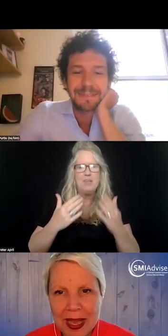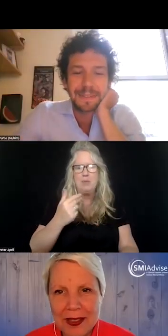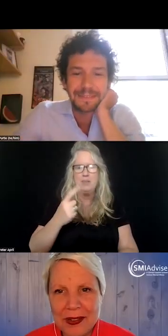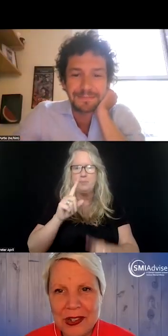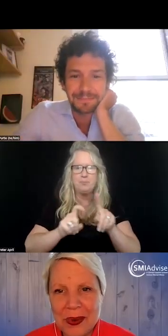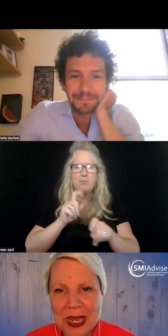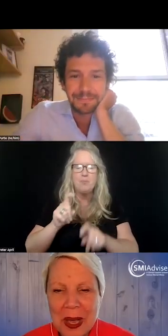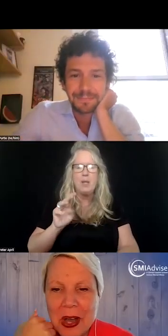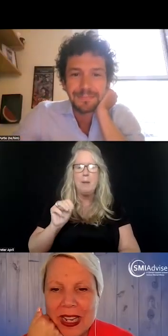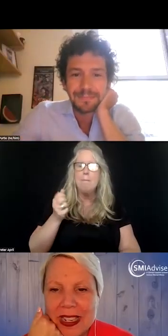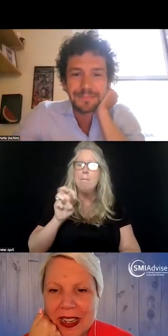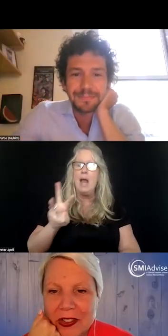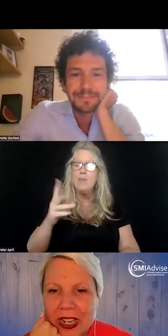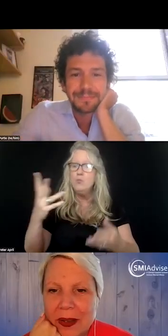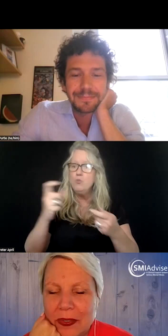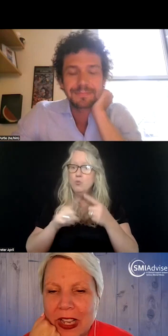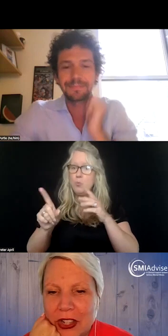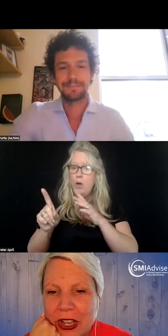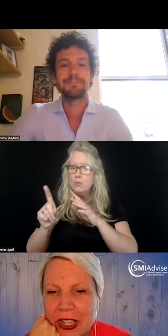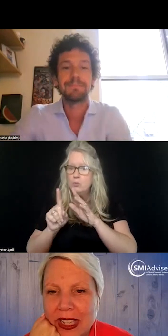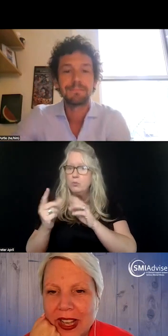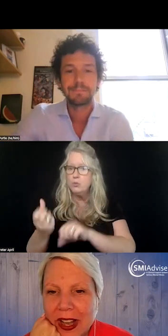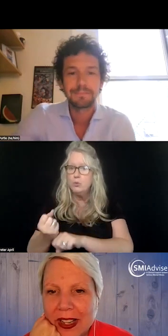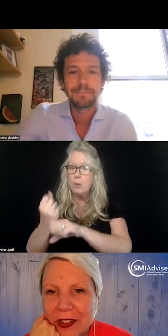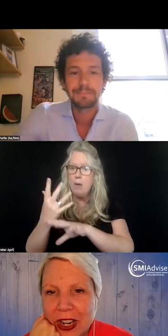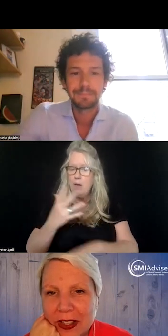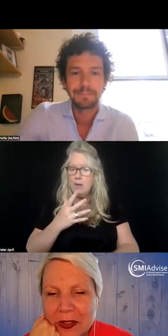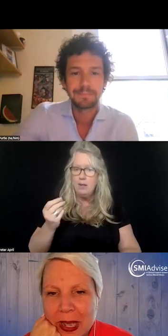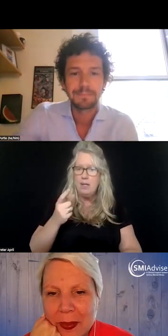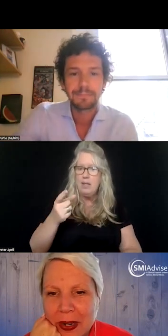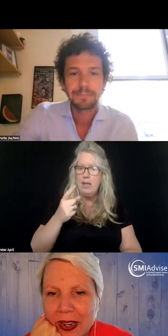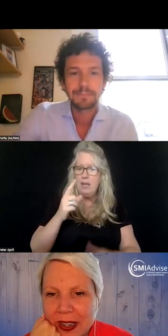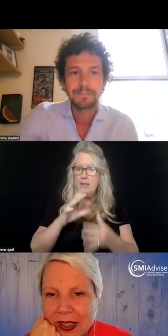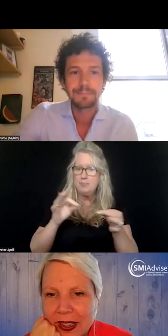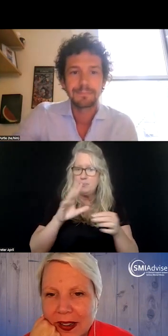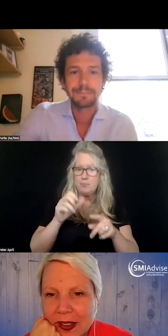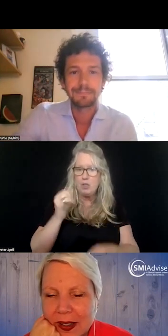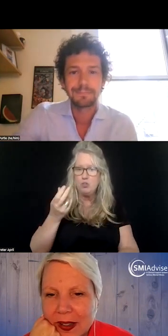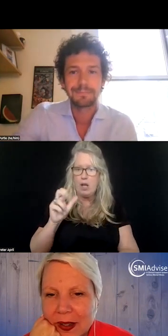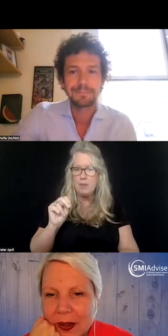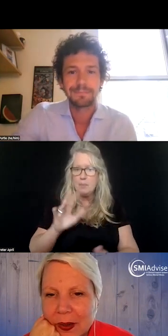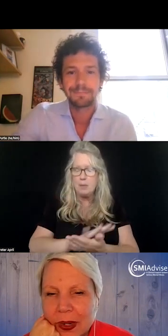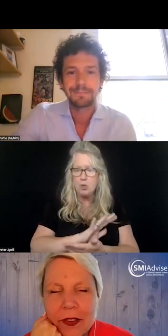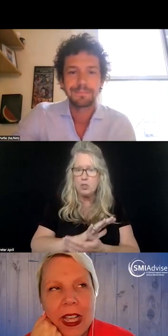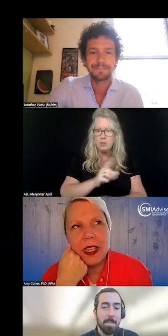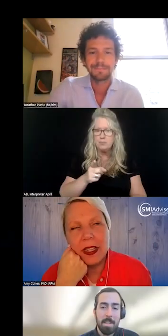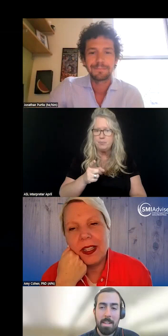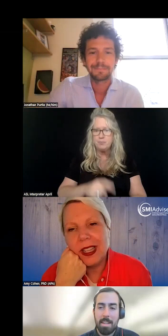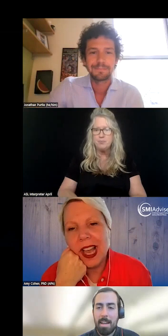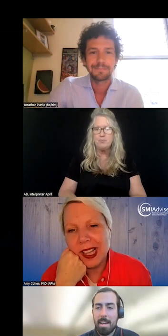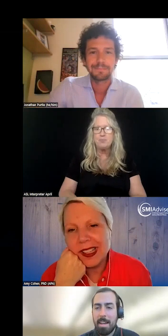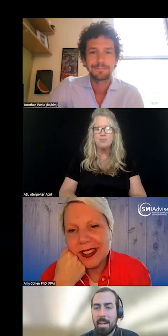I think, Yes, Matthew, do you want to come on, and is there any reflection on Jonathan's paper? Yeah, Whenever I